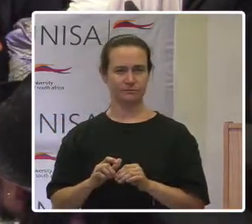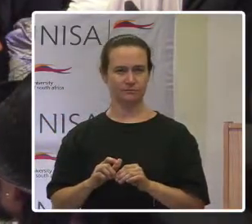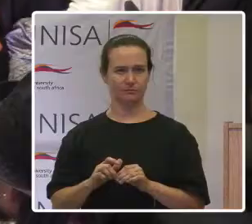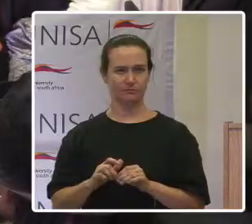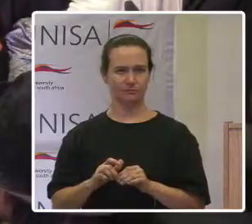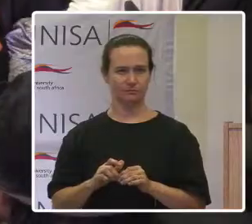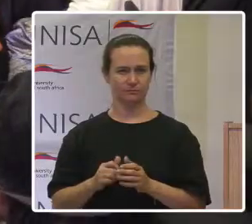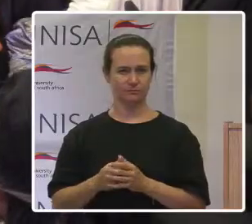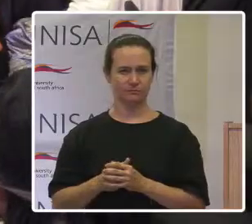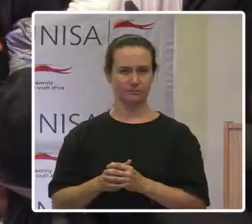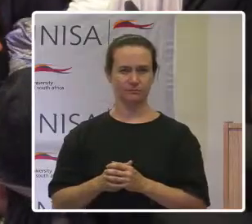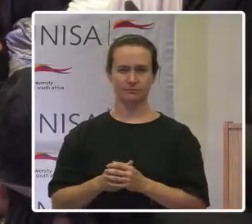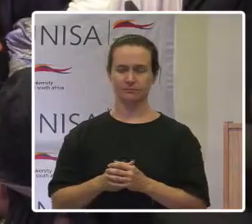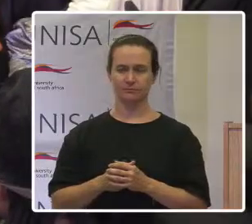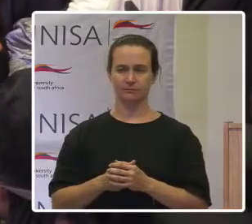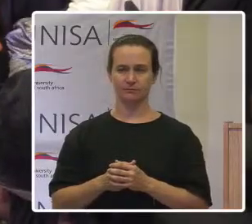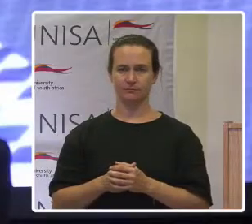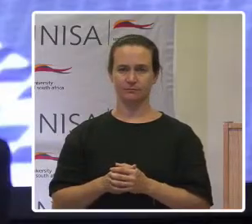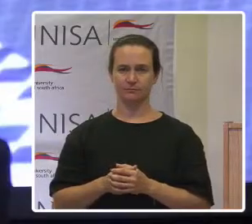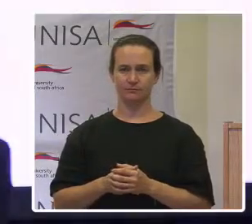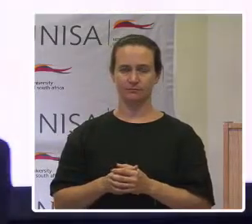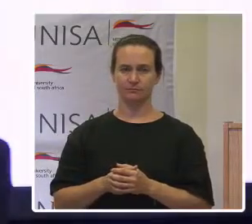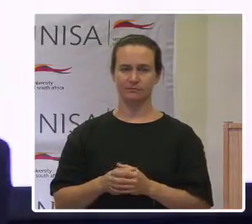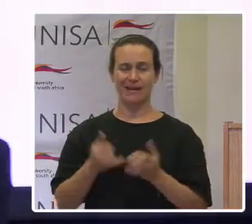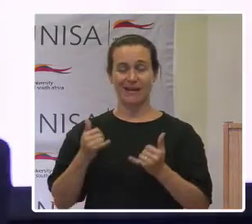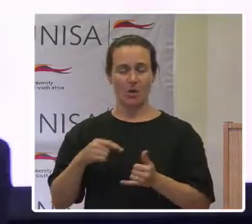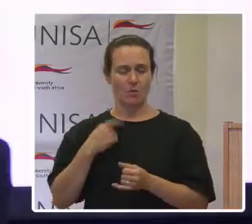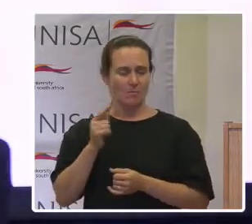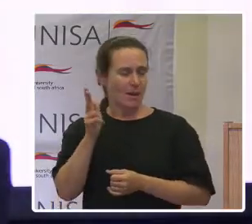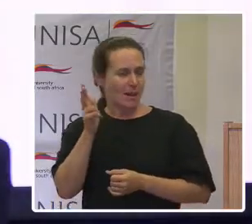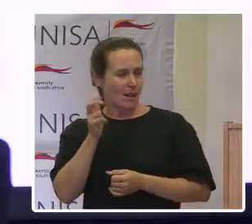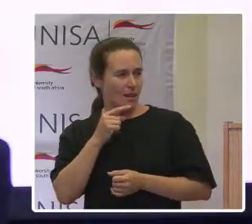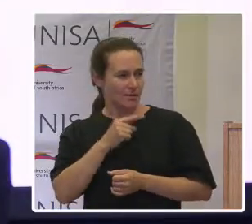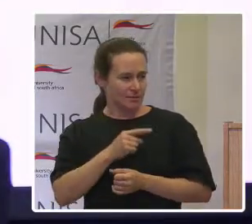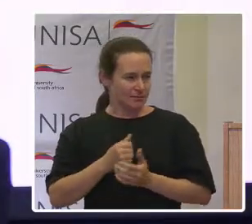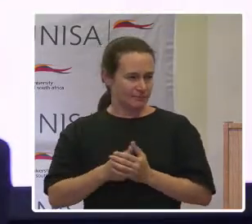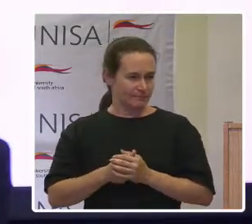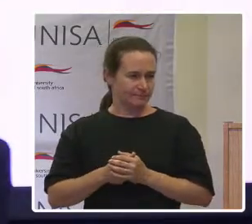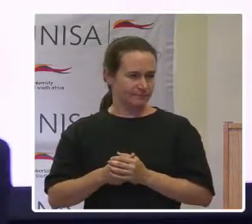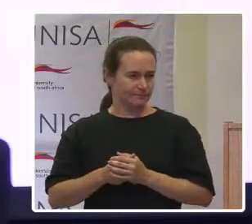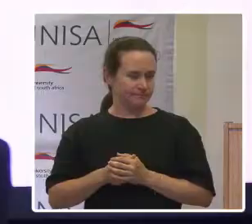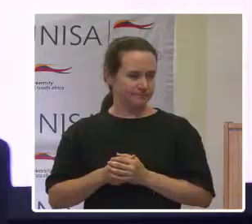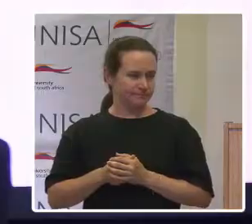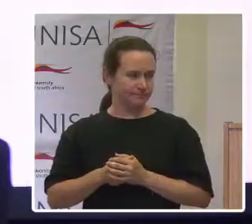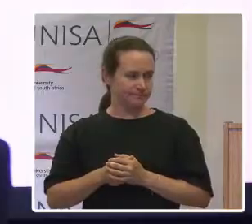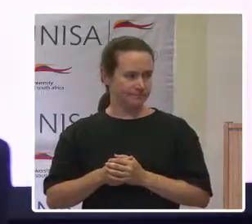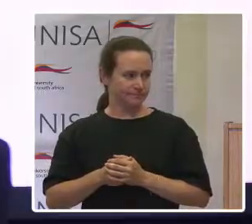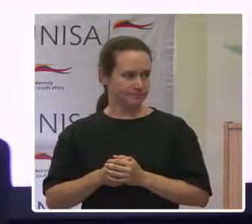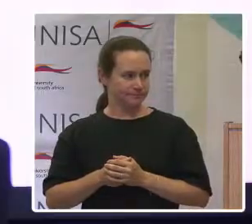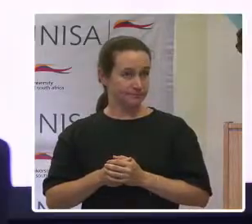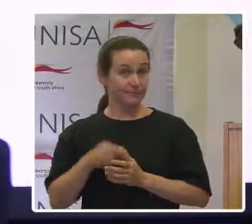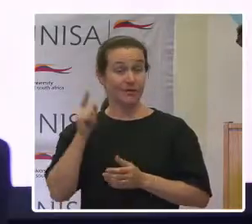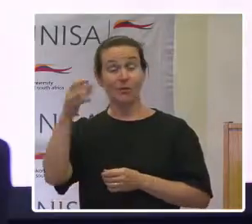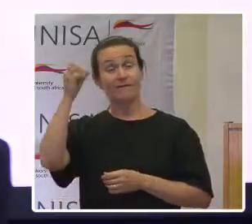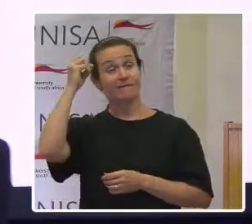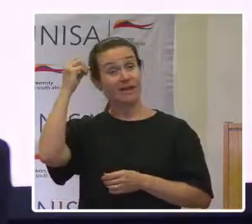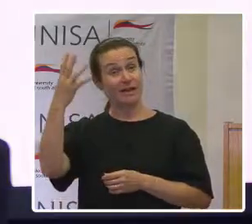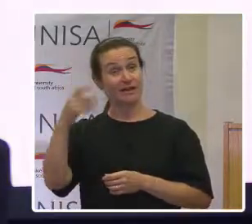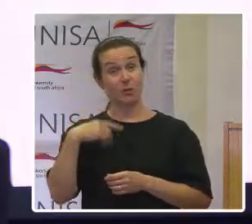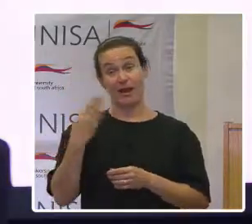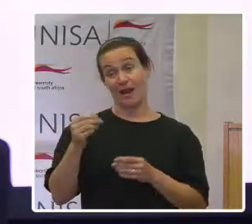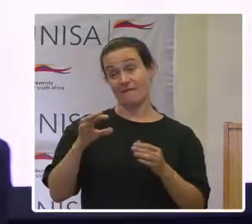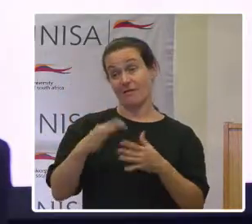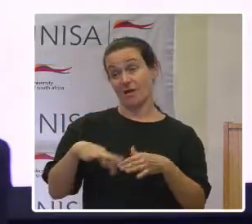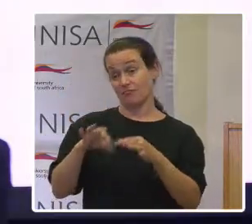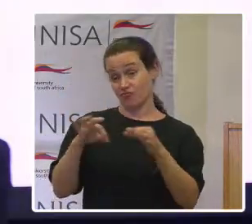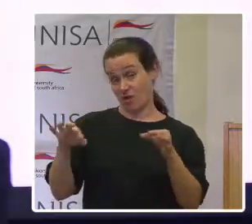Yeah, colleagues, let's just listen. And while you are listening, do not forget, we've got a